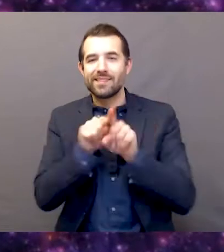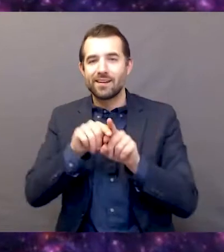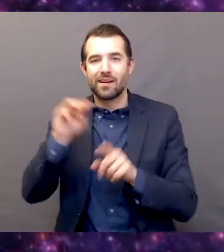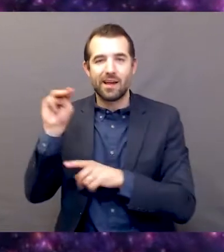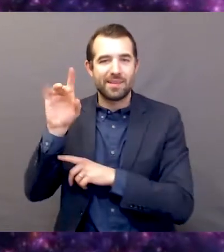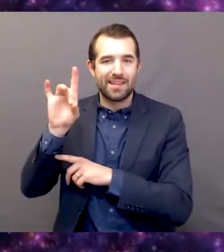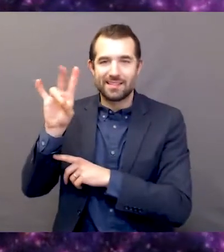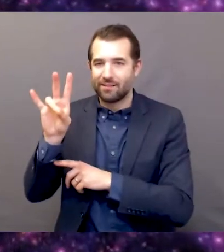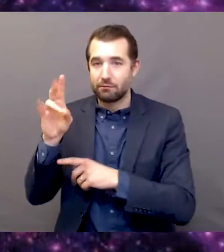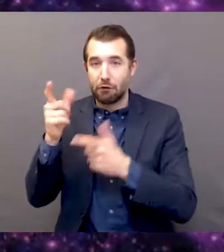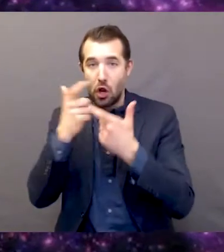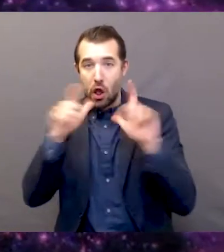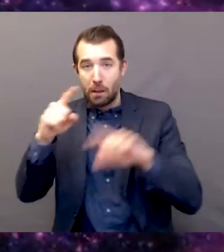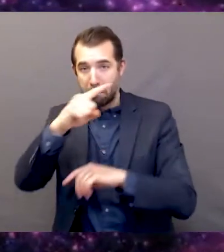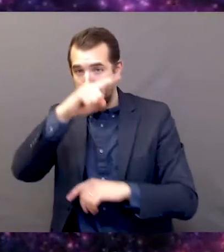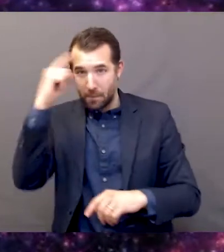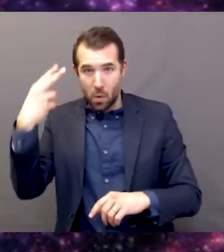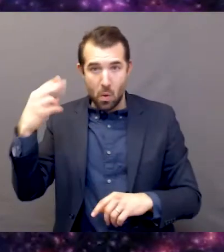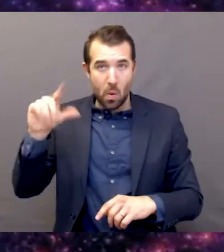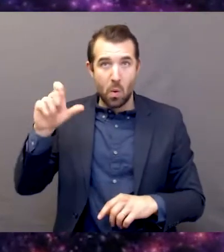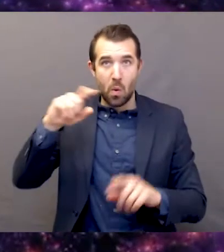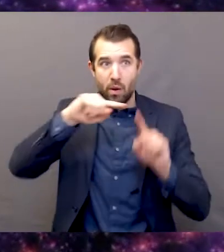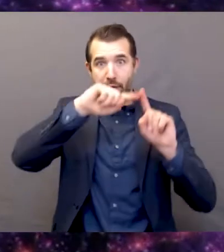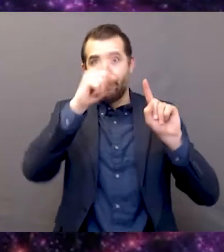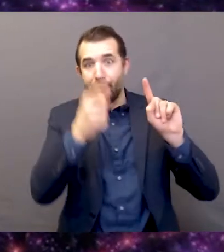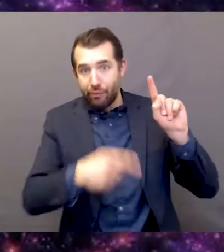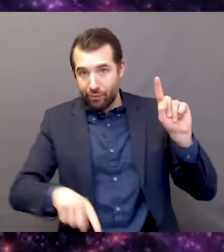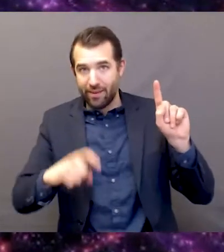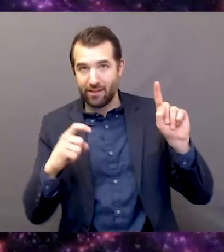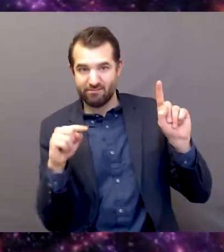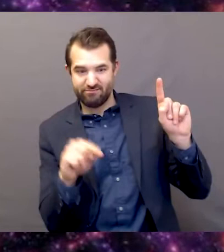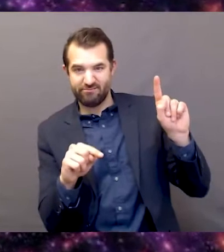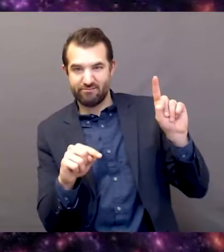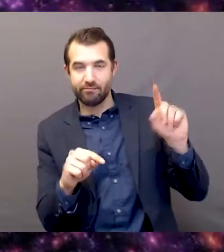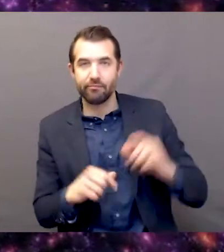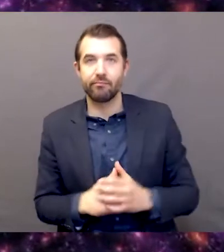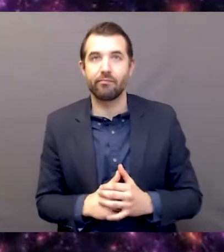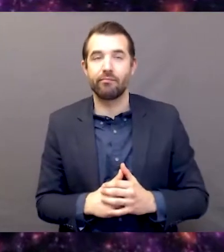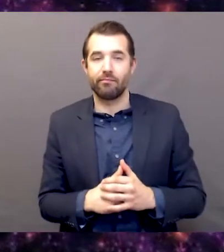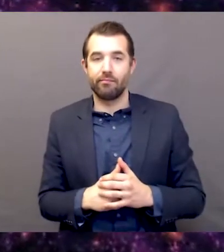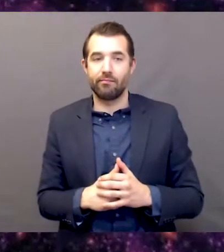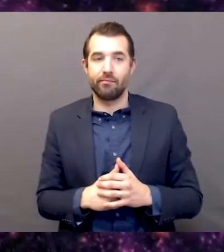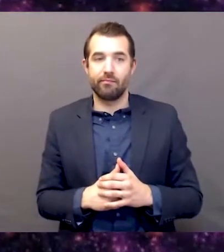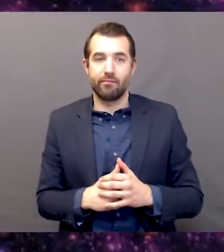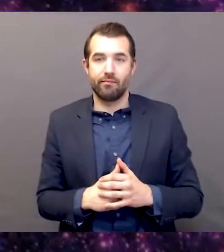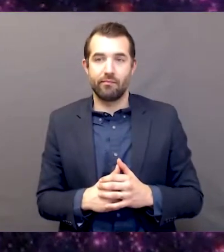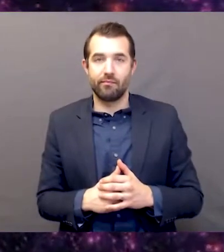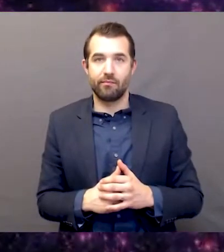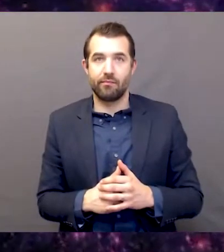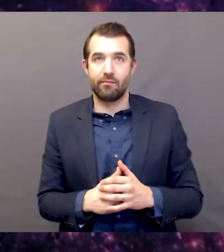M87, the supermassive black hole sitting down here in the densest region of the cluster. And you can see it's